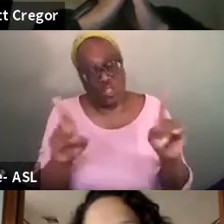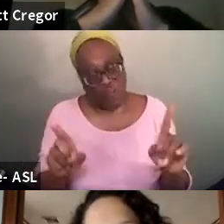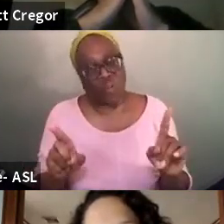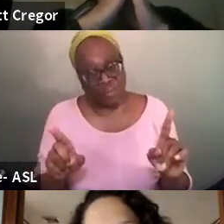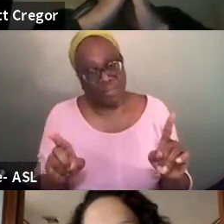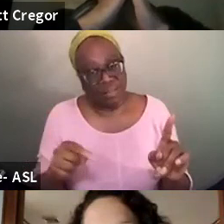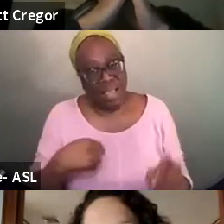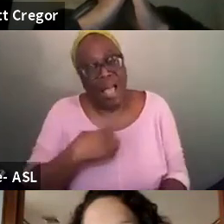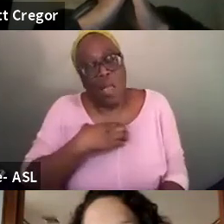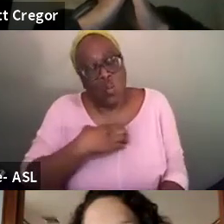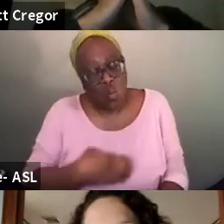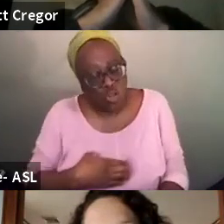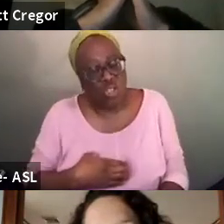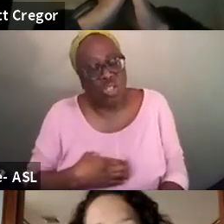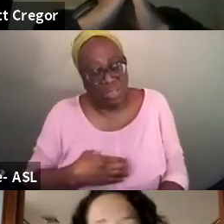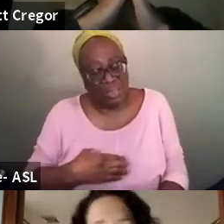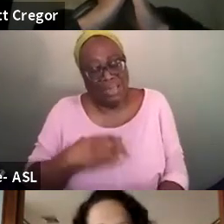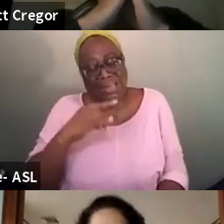could say that the kids